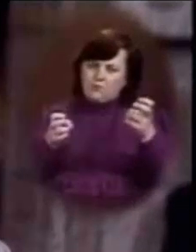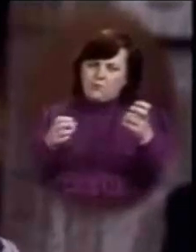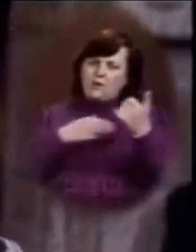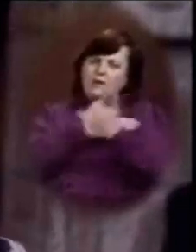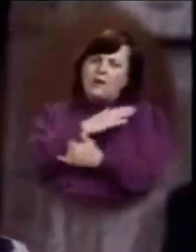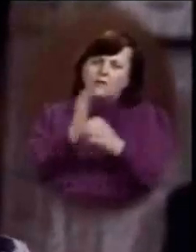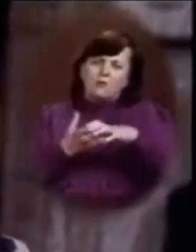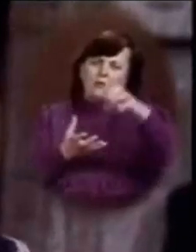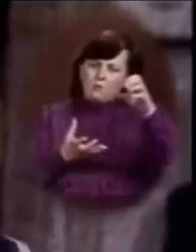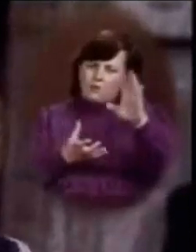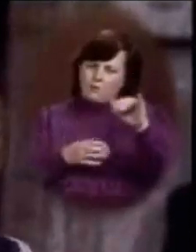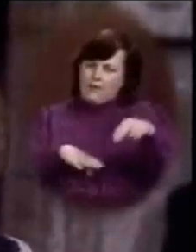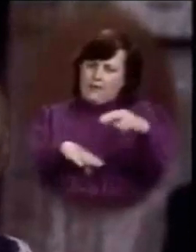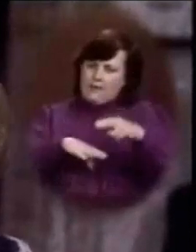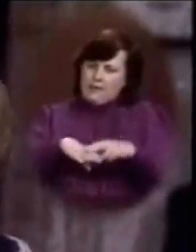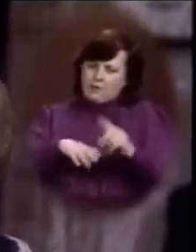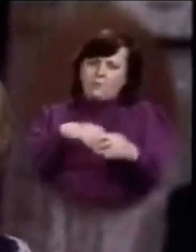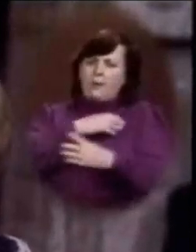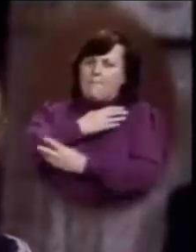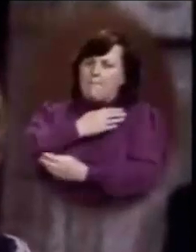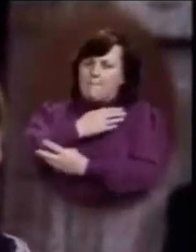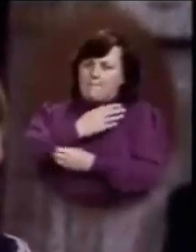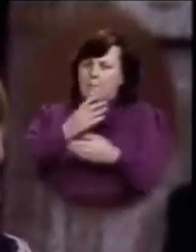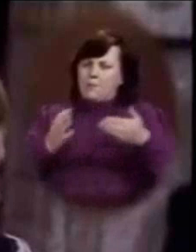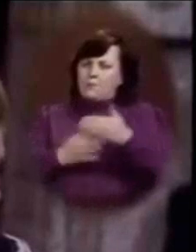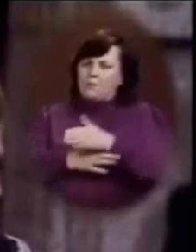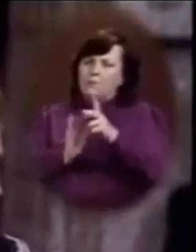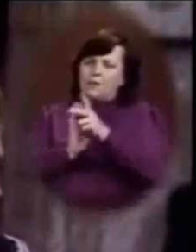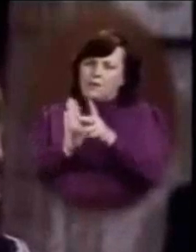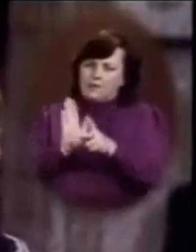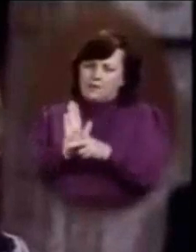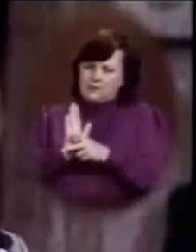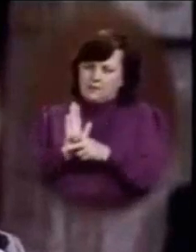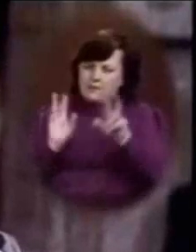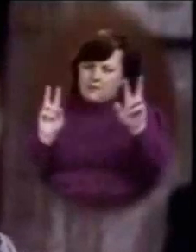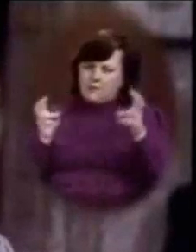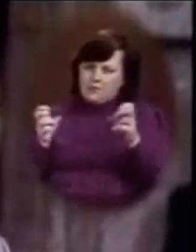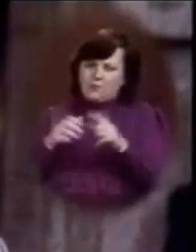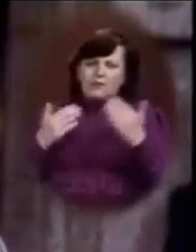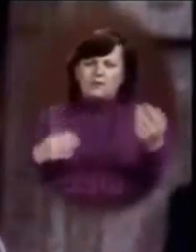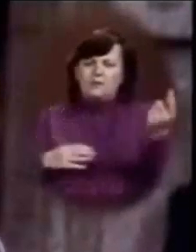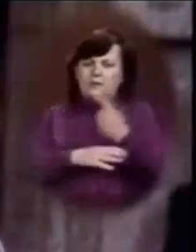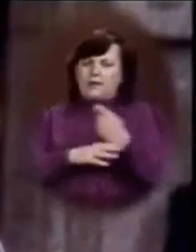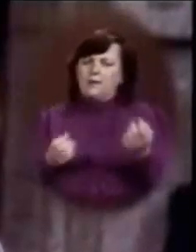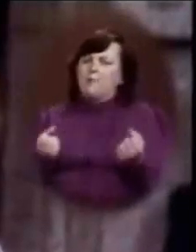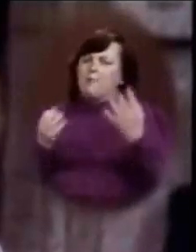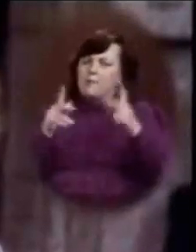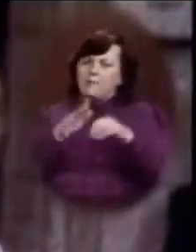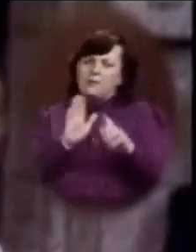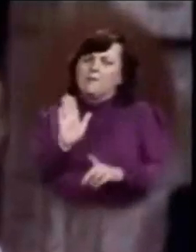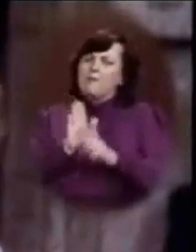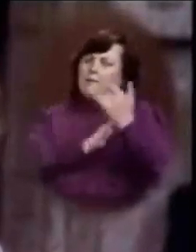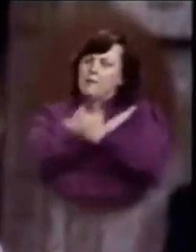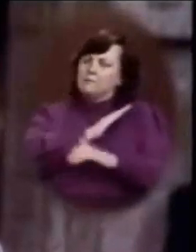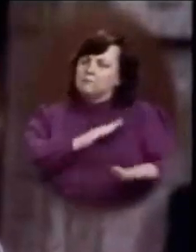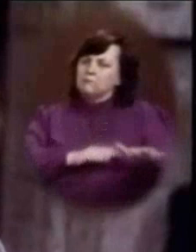were rich by nature and poor by policy. Today, many of us in the developed world realize